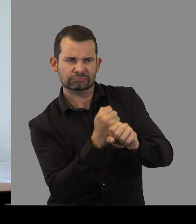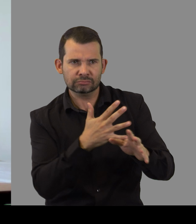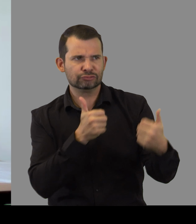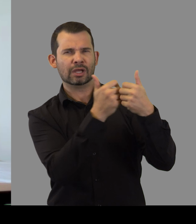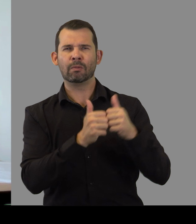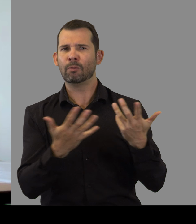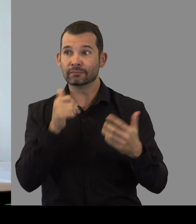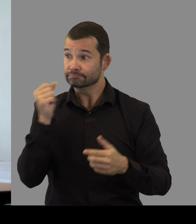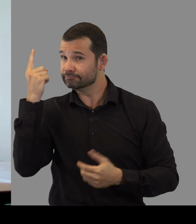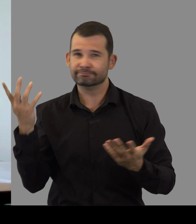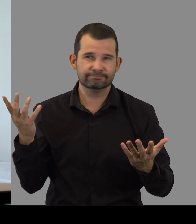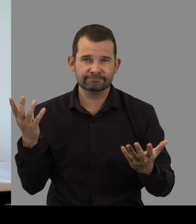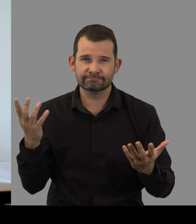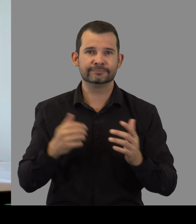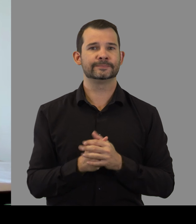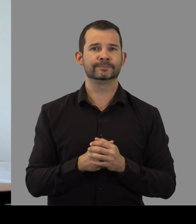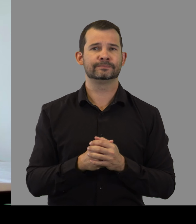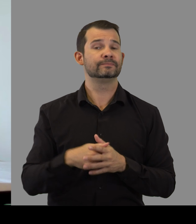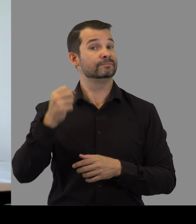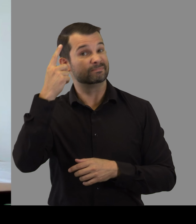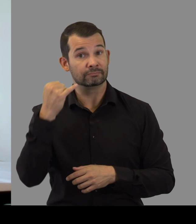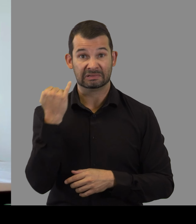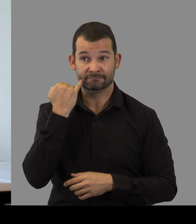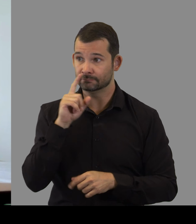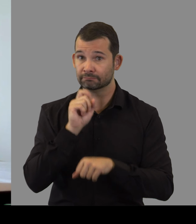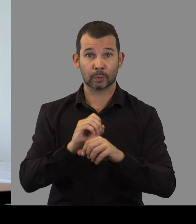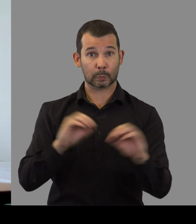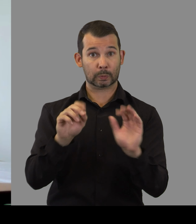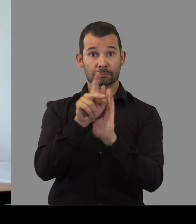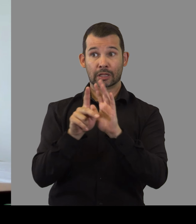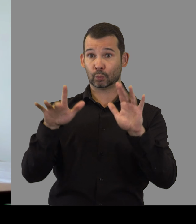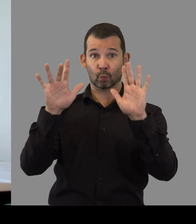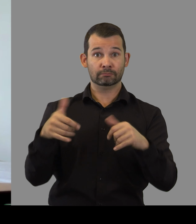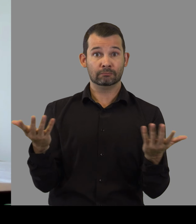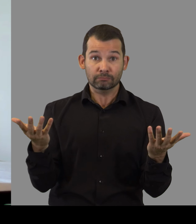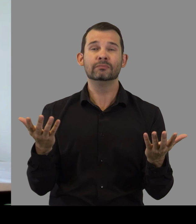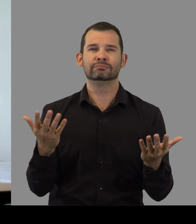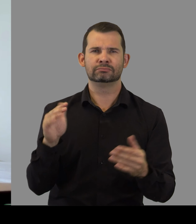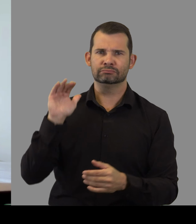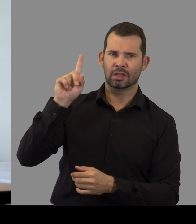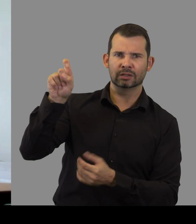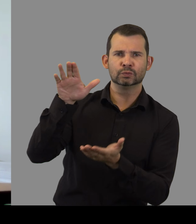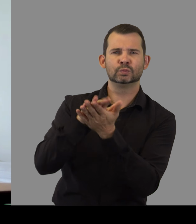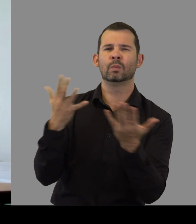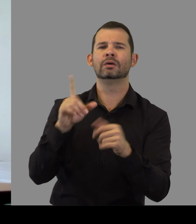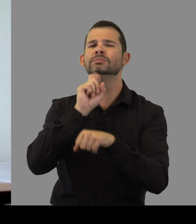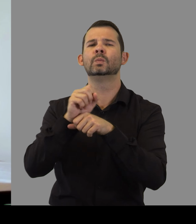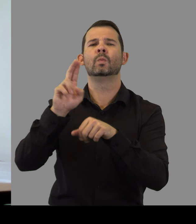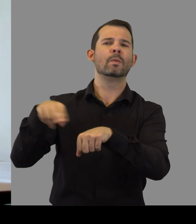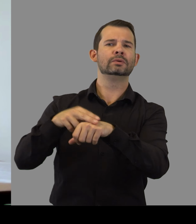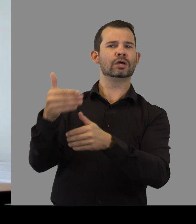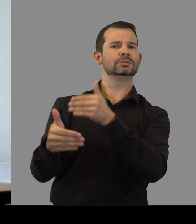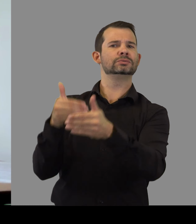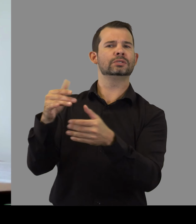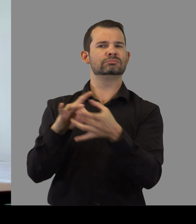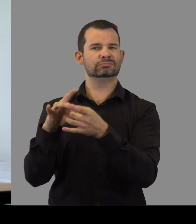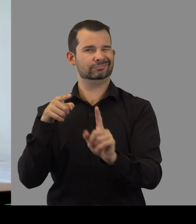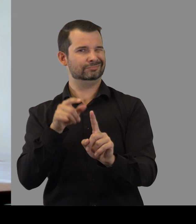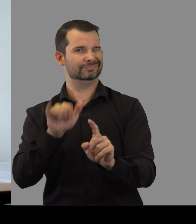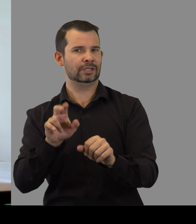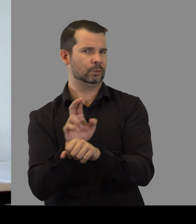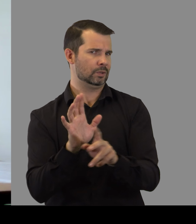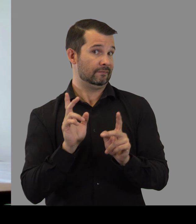challenging the use of physical restraints. However, if no policy exists, ask the school what the normal process is